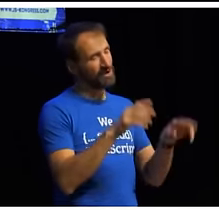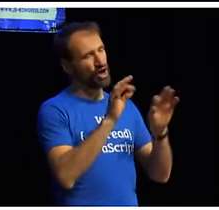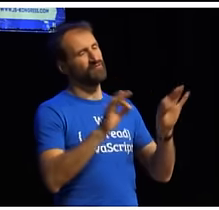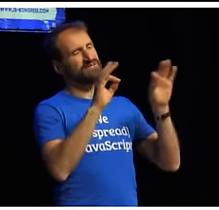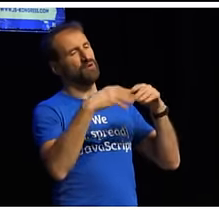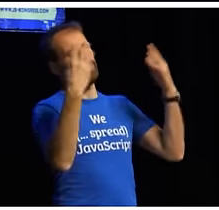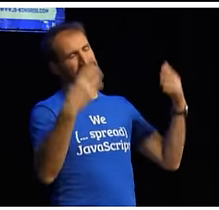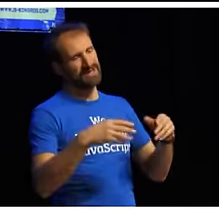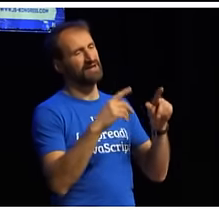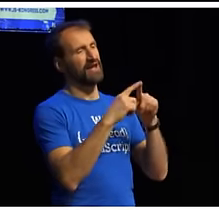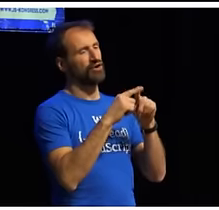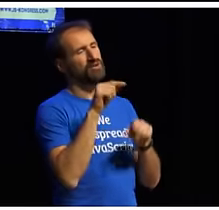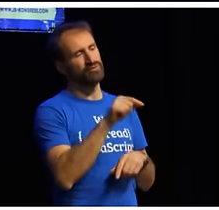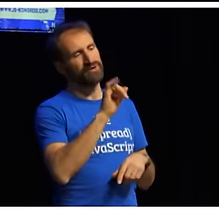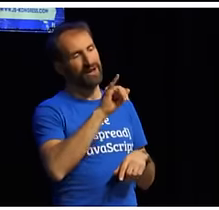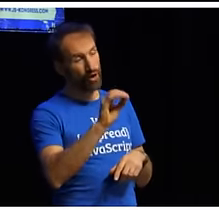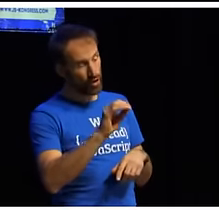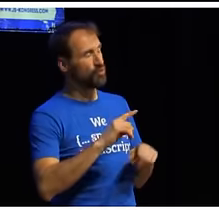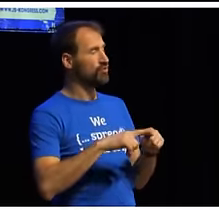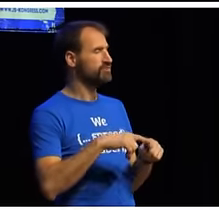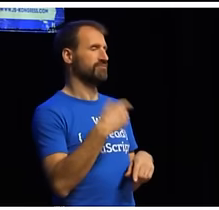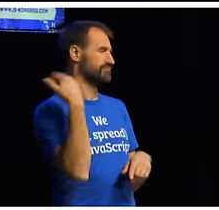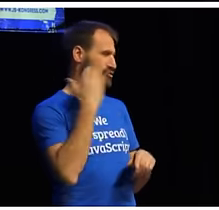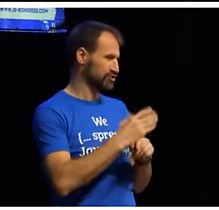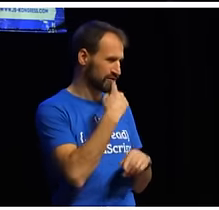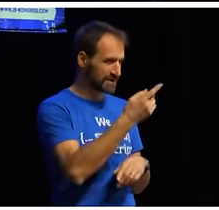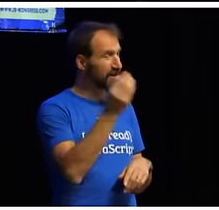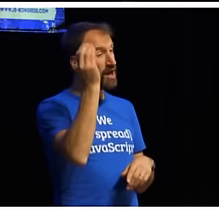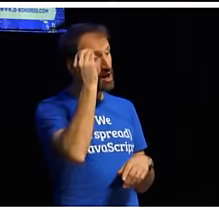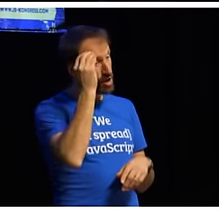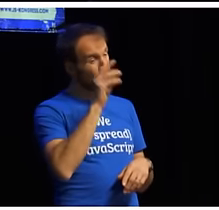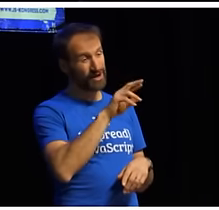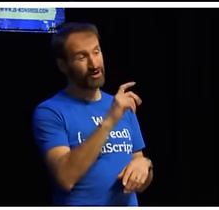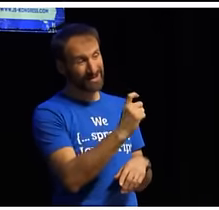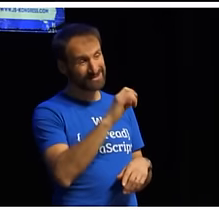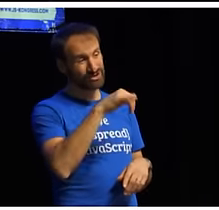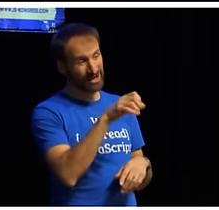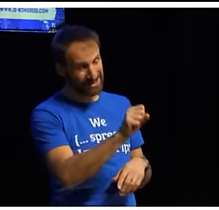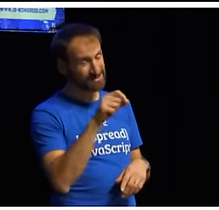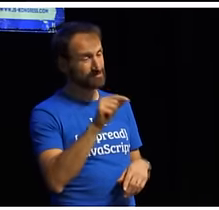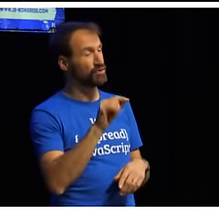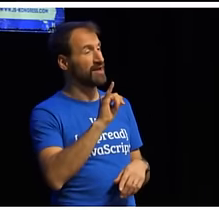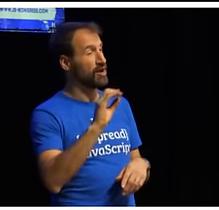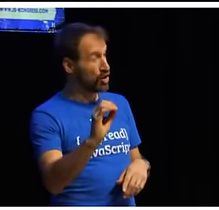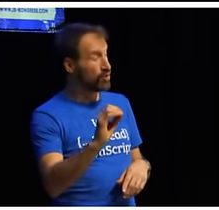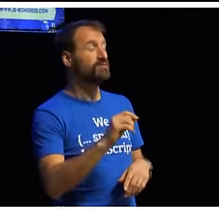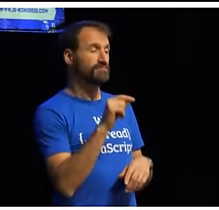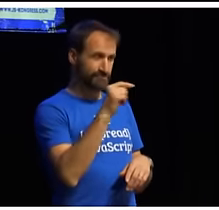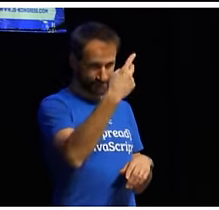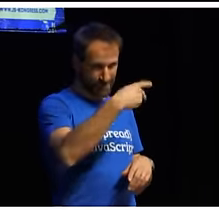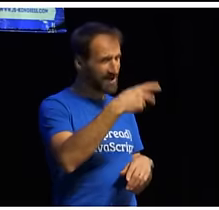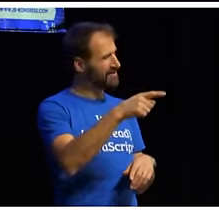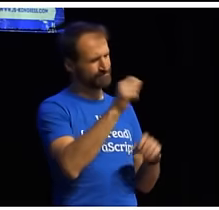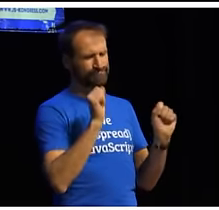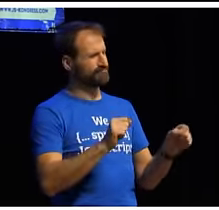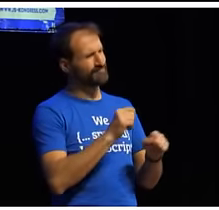a website I already mentioned, learnrxjs.io, where you can learn all the stuff